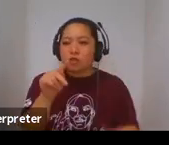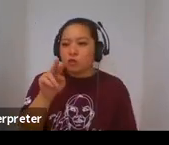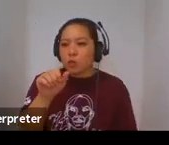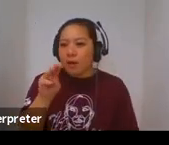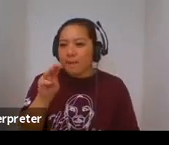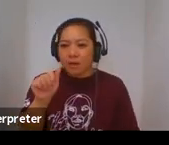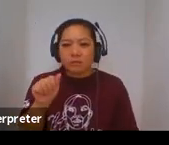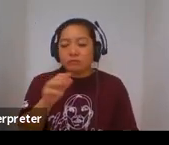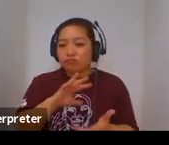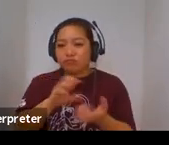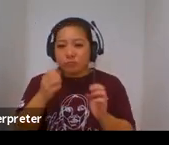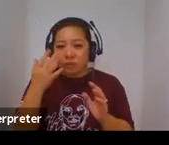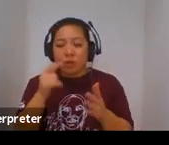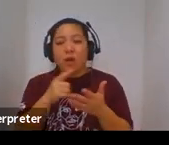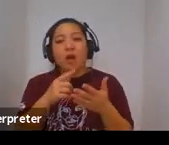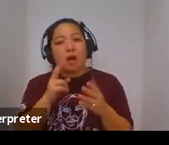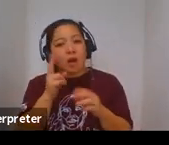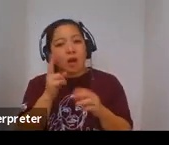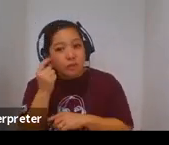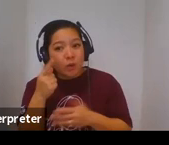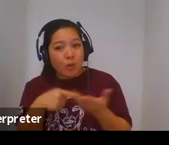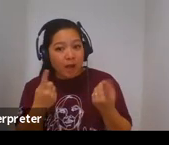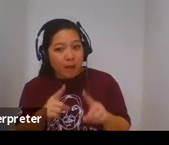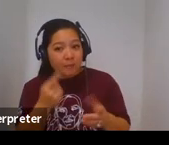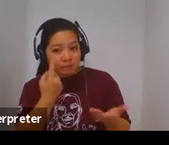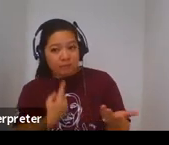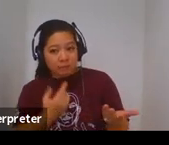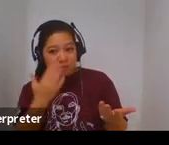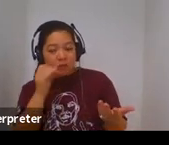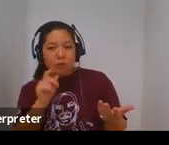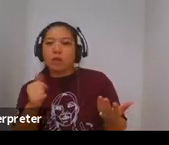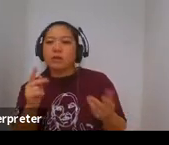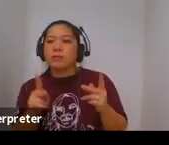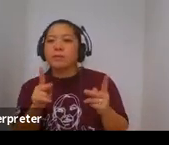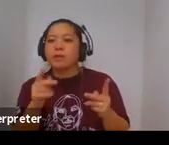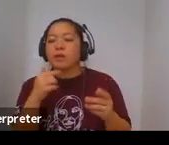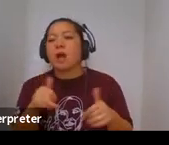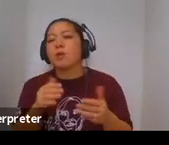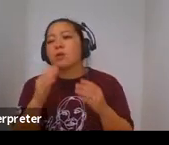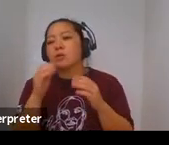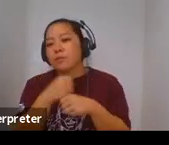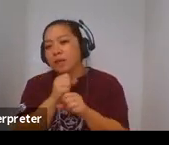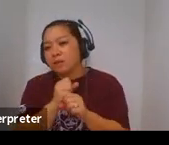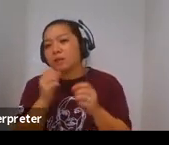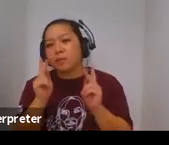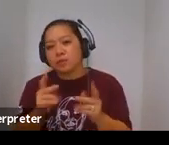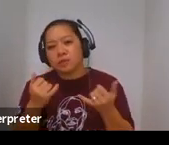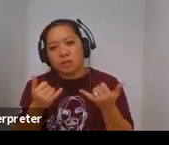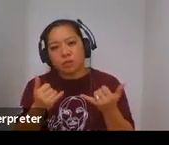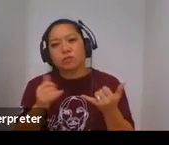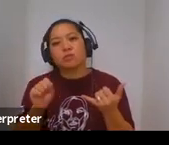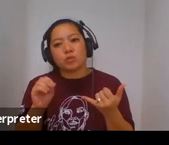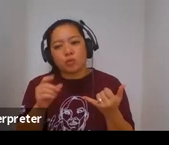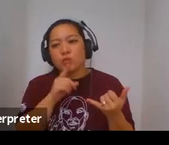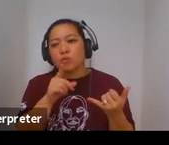helping people understand what happened to them and how it created the person they are now. So it's